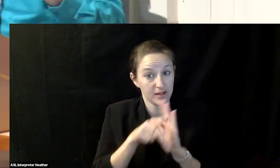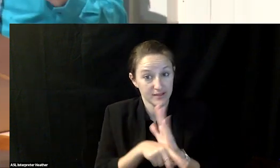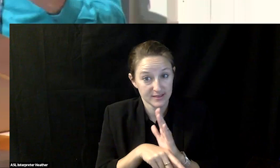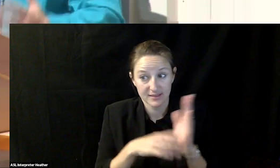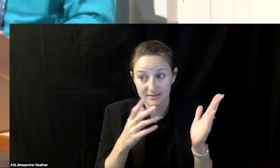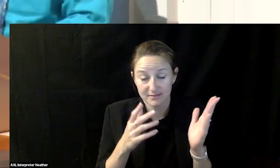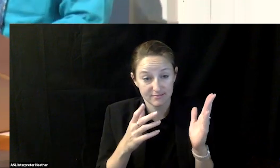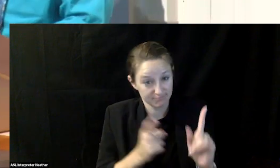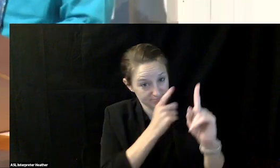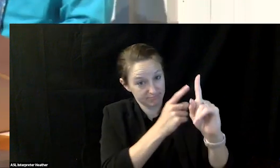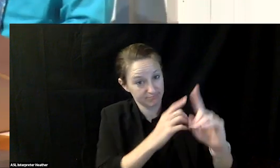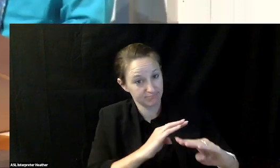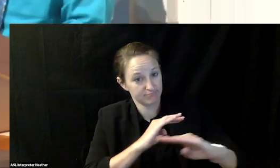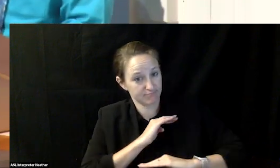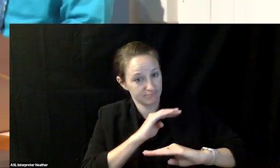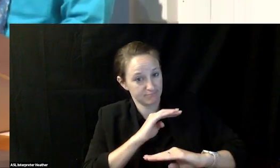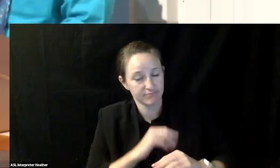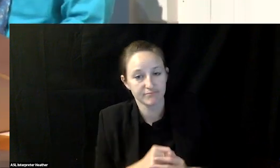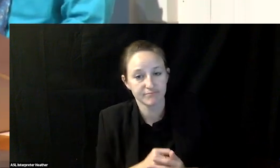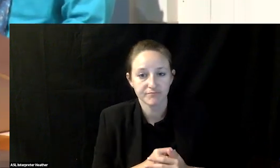says that's what we want to do.